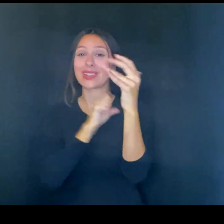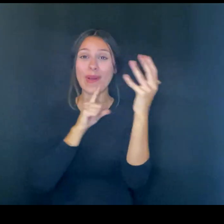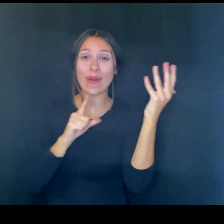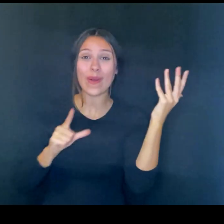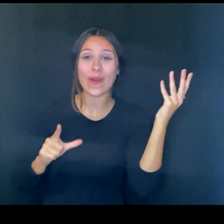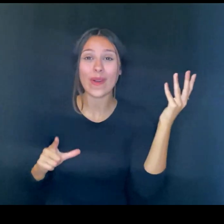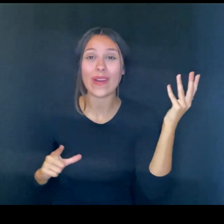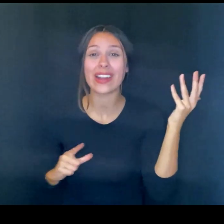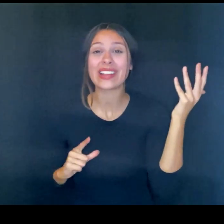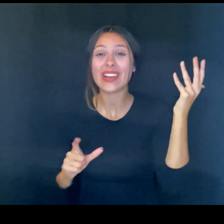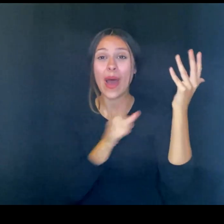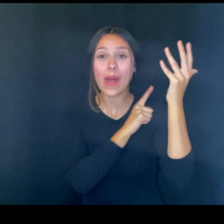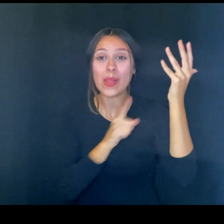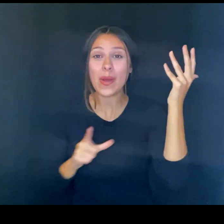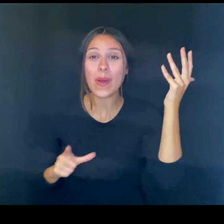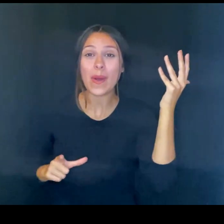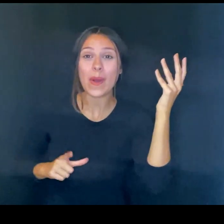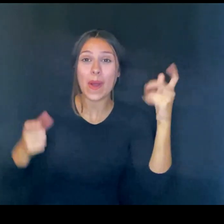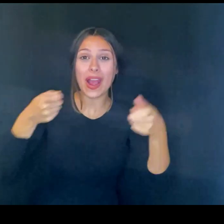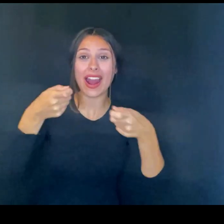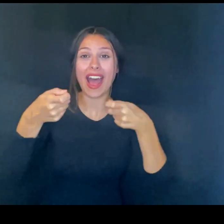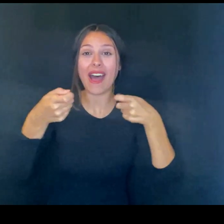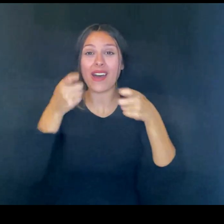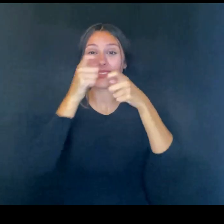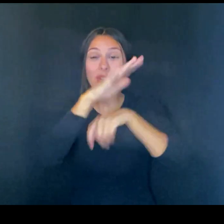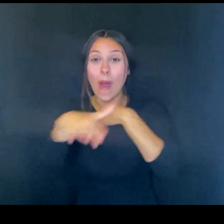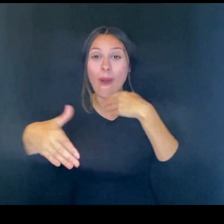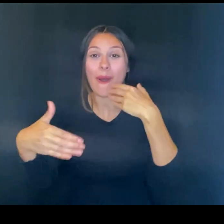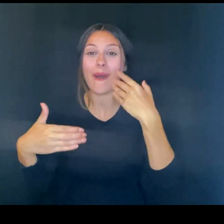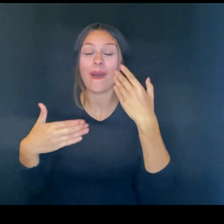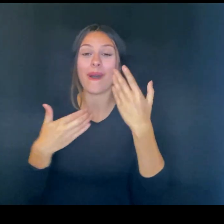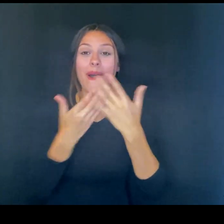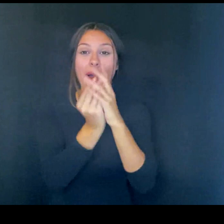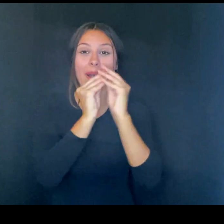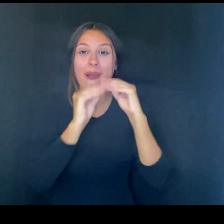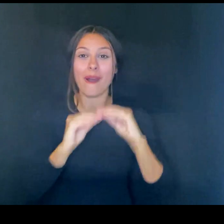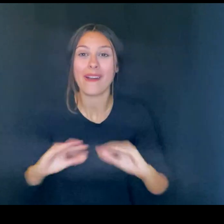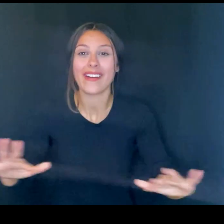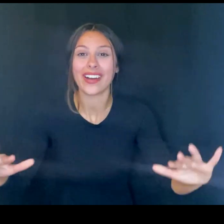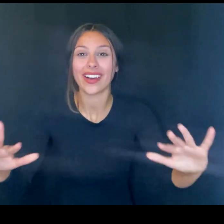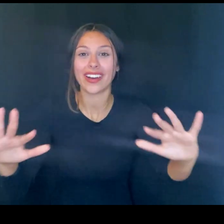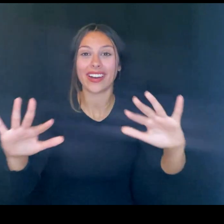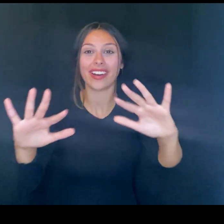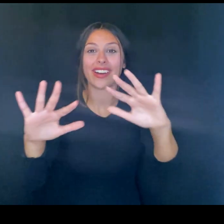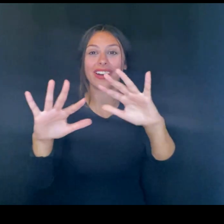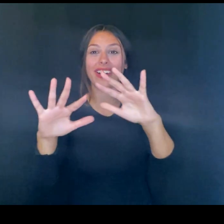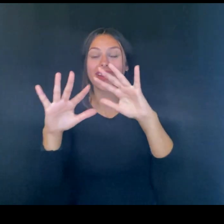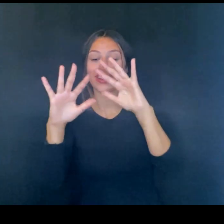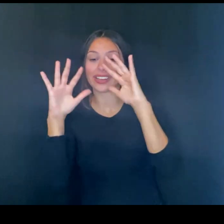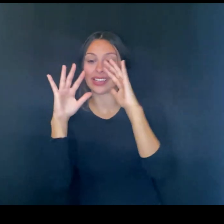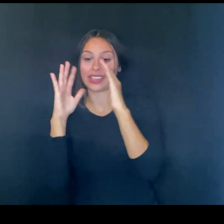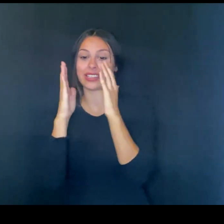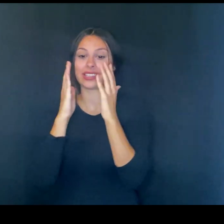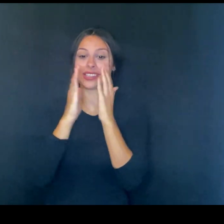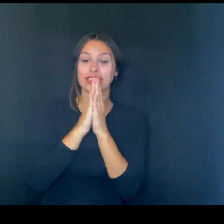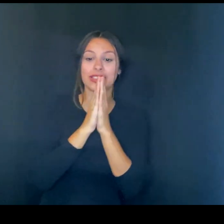He's Lord, Lord of. Say, on Christ